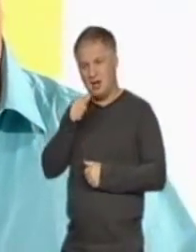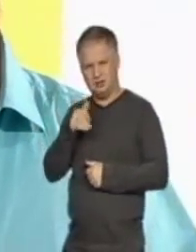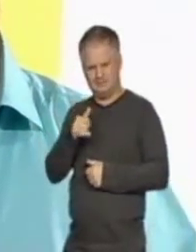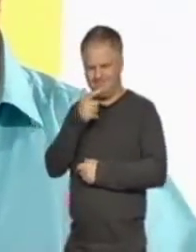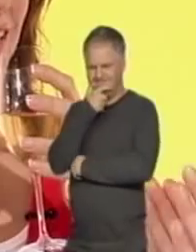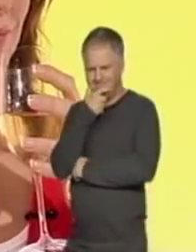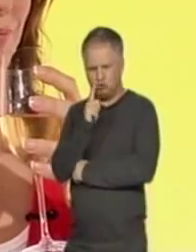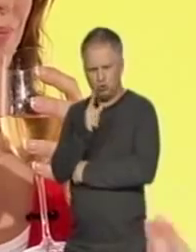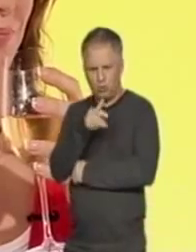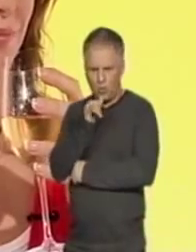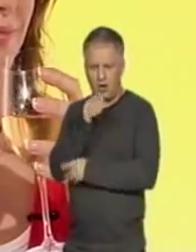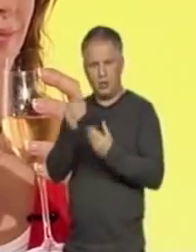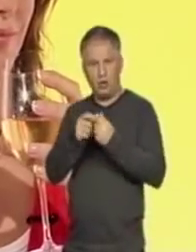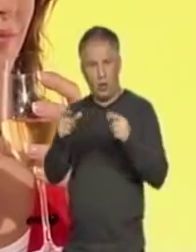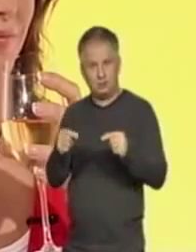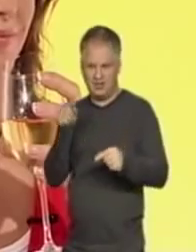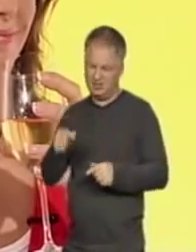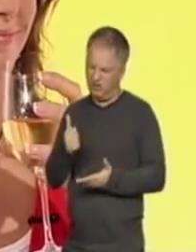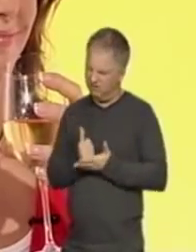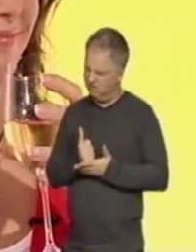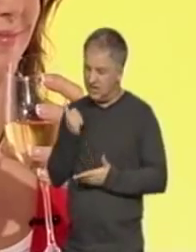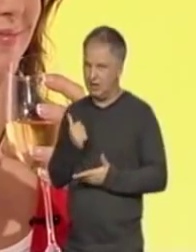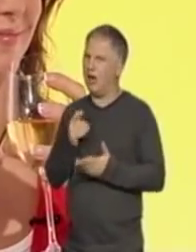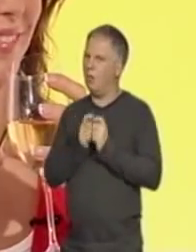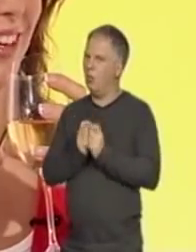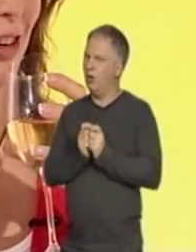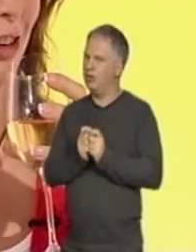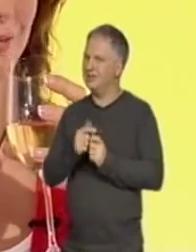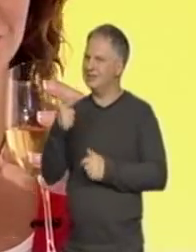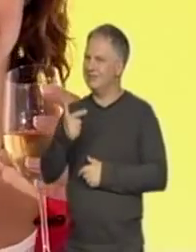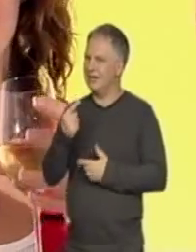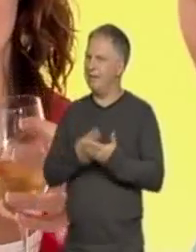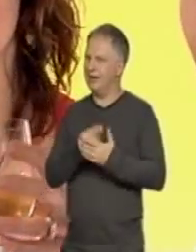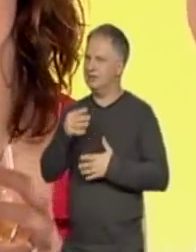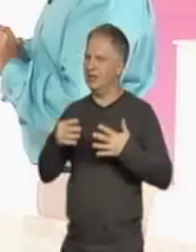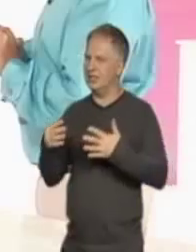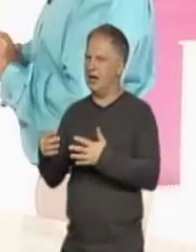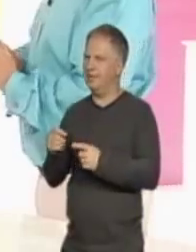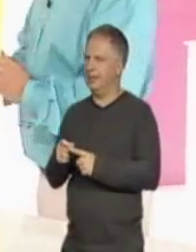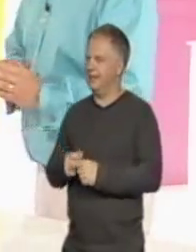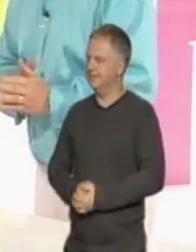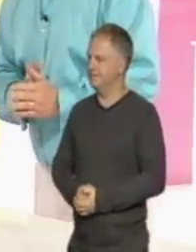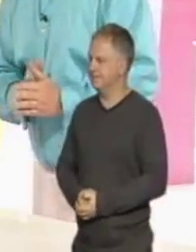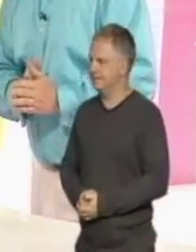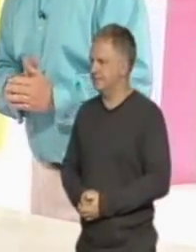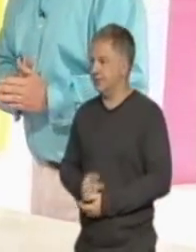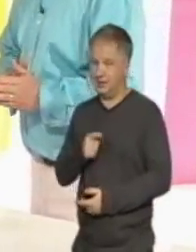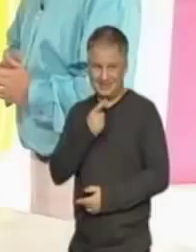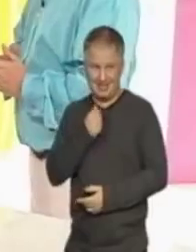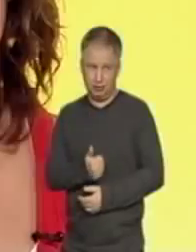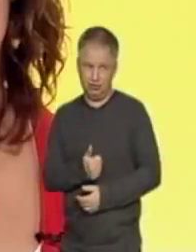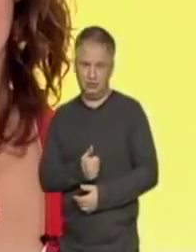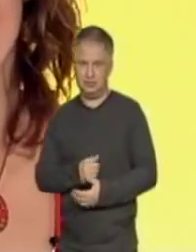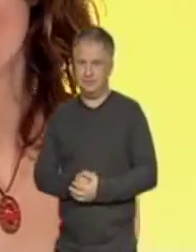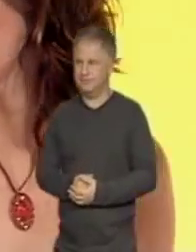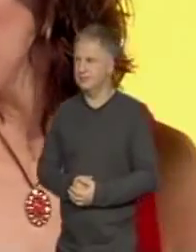match for. This rocks. I think it's worth every penny of its $17.99. Olly, that is delicious. I have to say, I